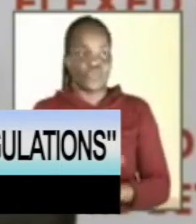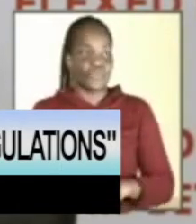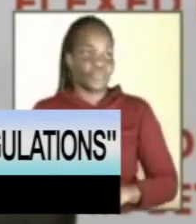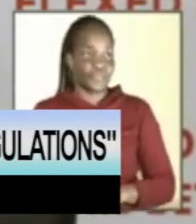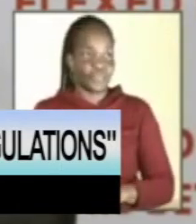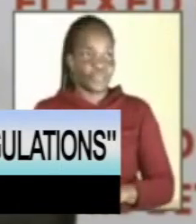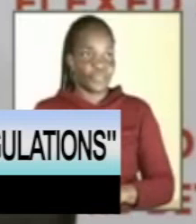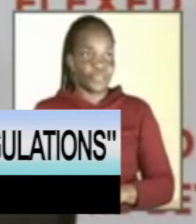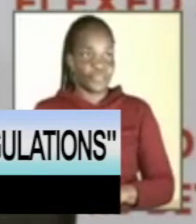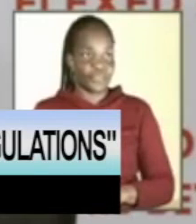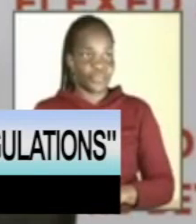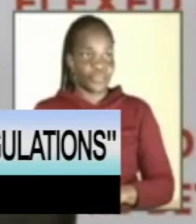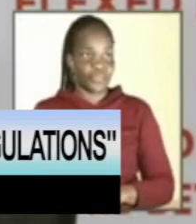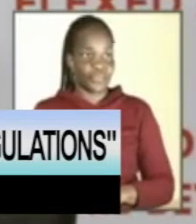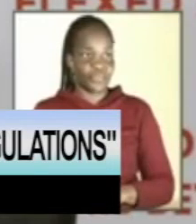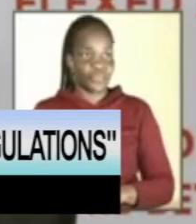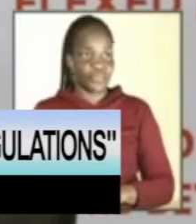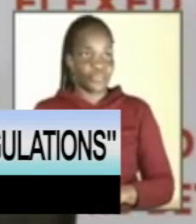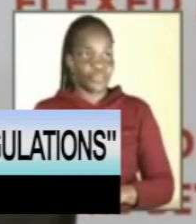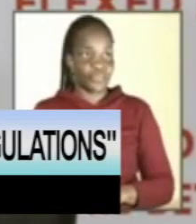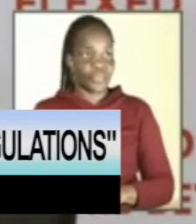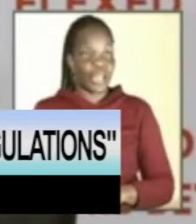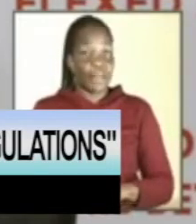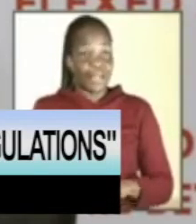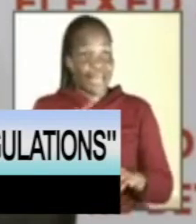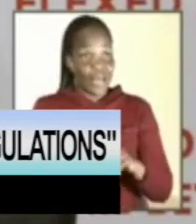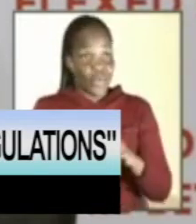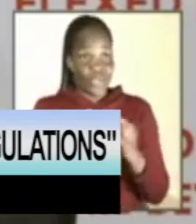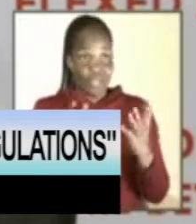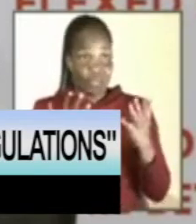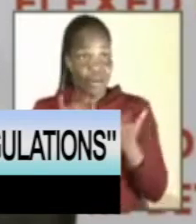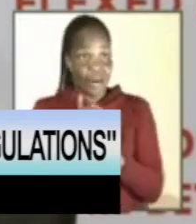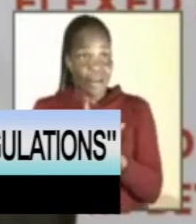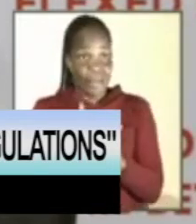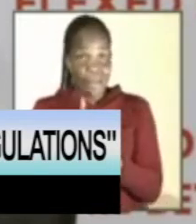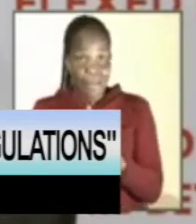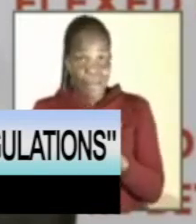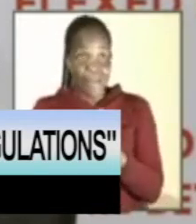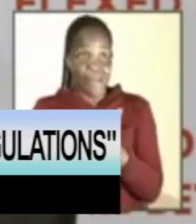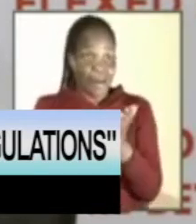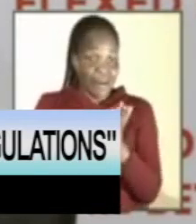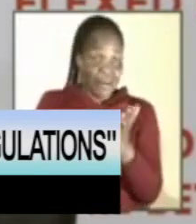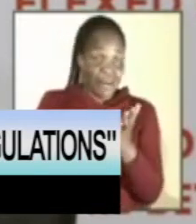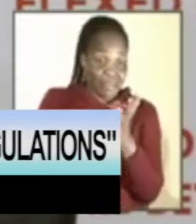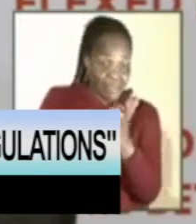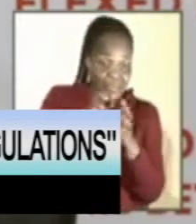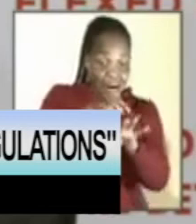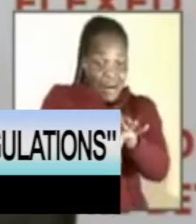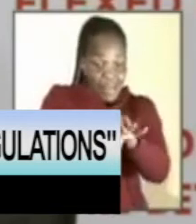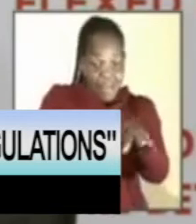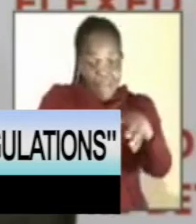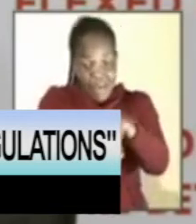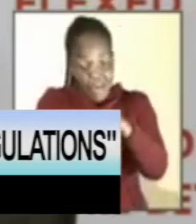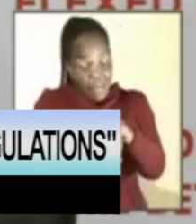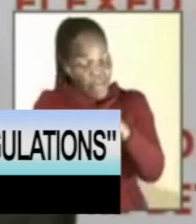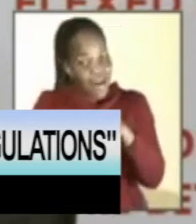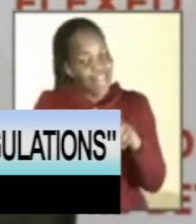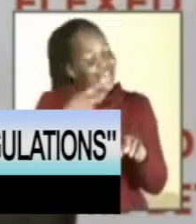I may not really judge the frequent washing of hands with water and soap, since we have